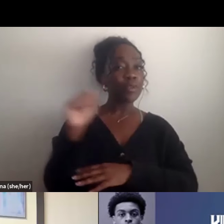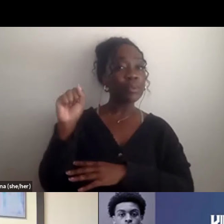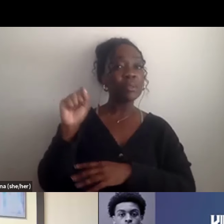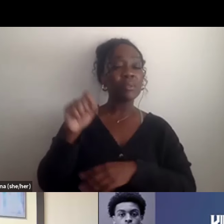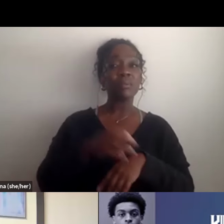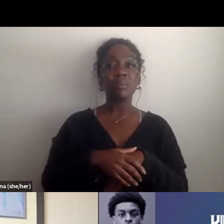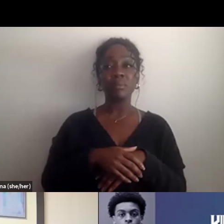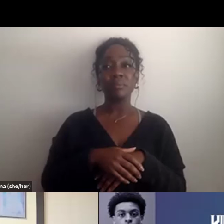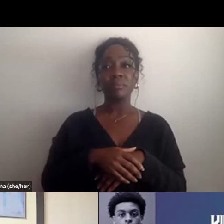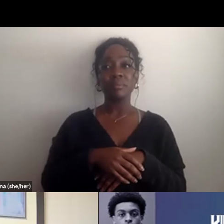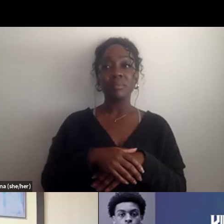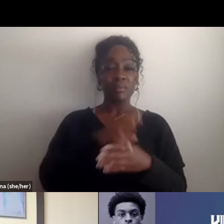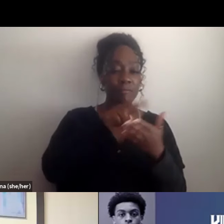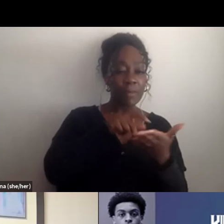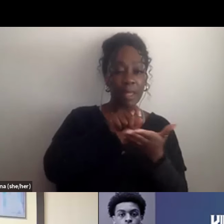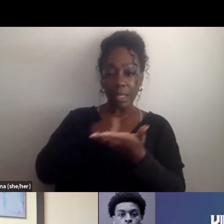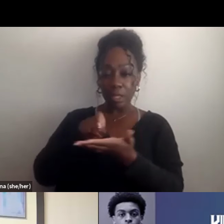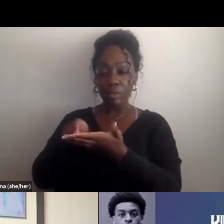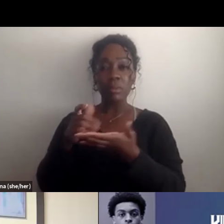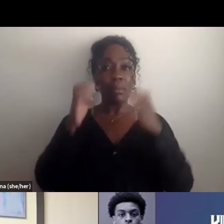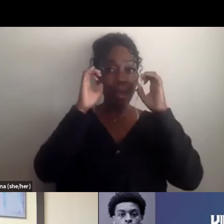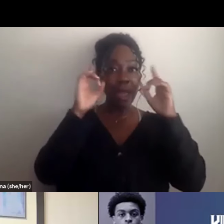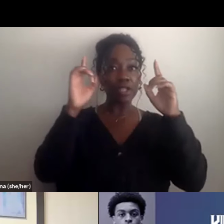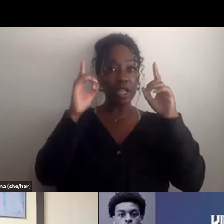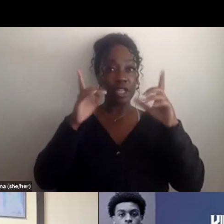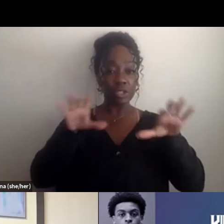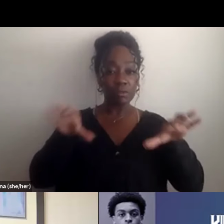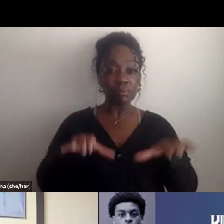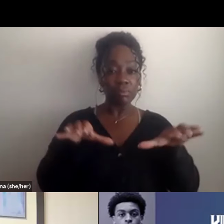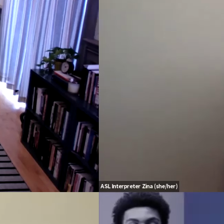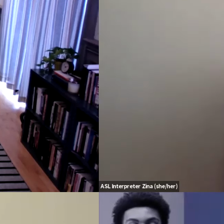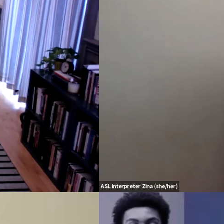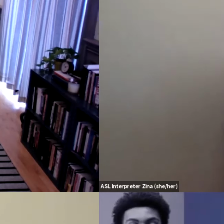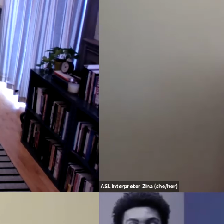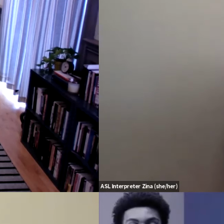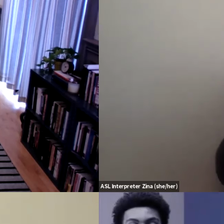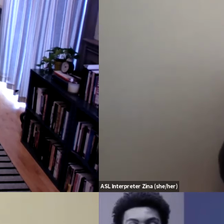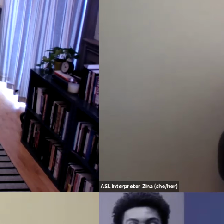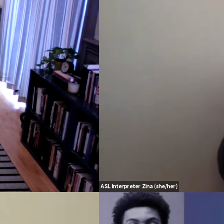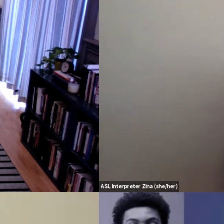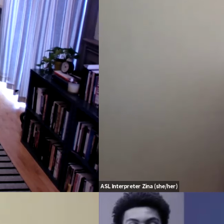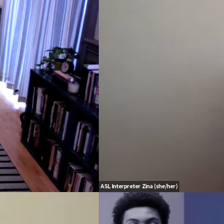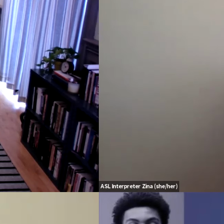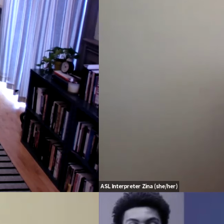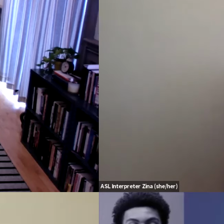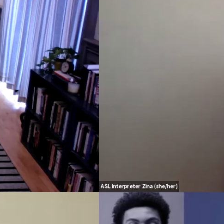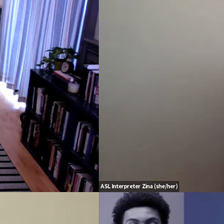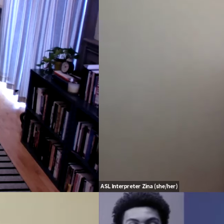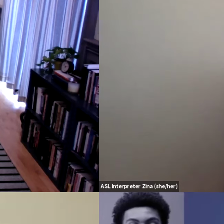literacy and fugitive educational practices of Black folks during the period of enslavement was always already an abolitionist project,